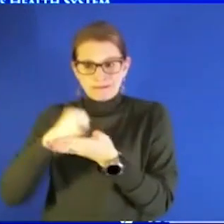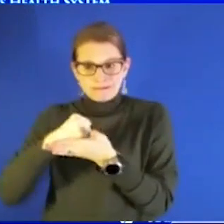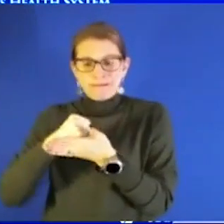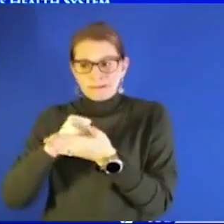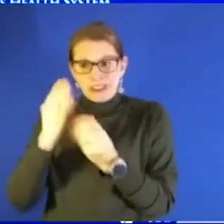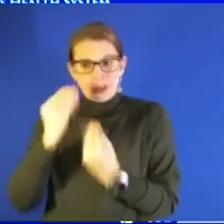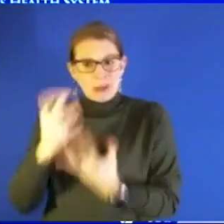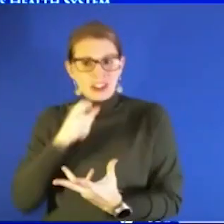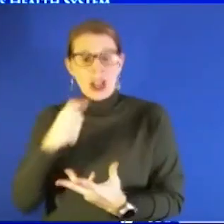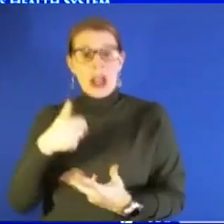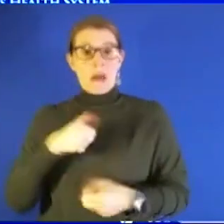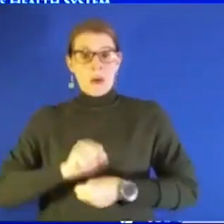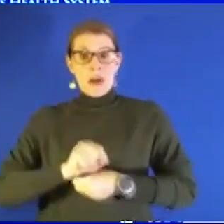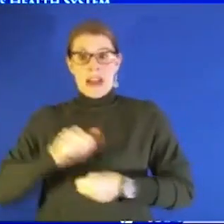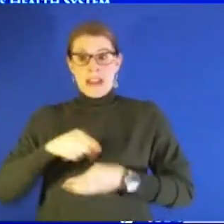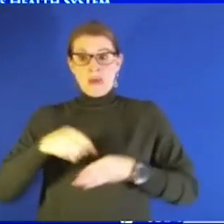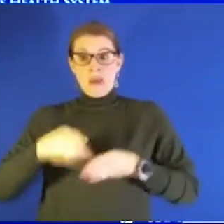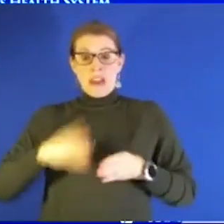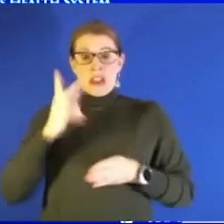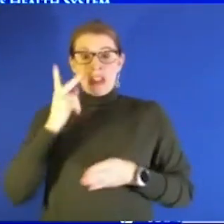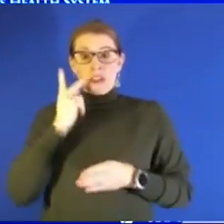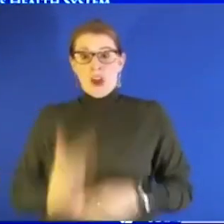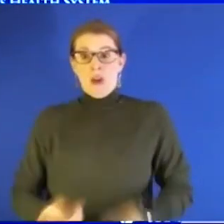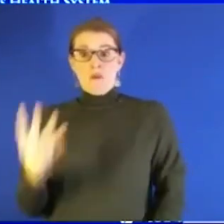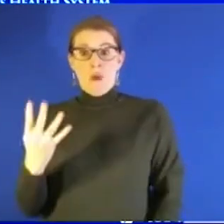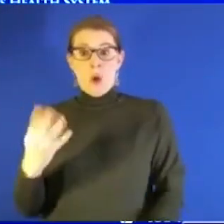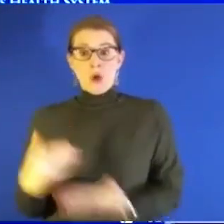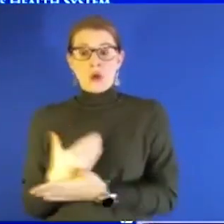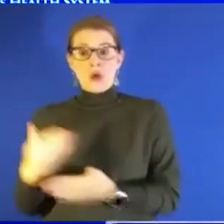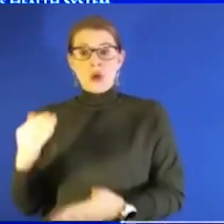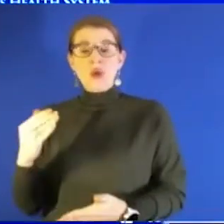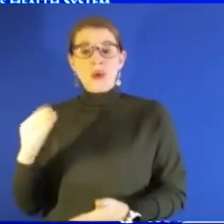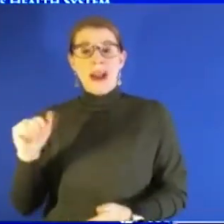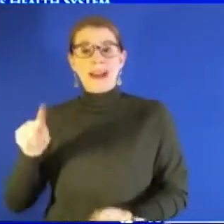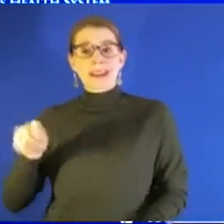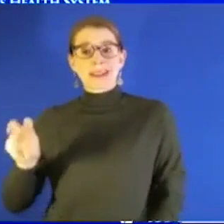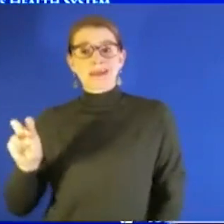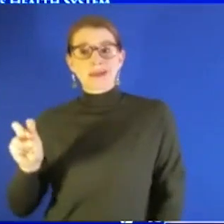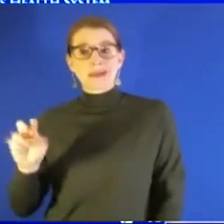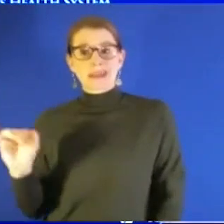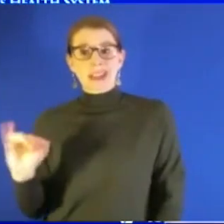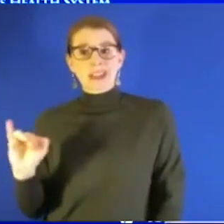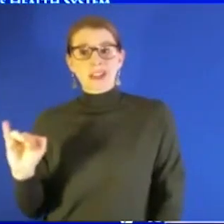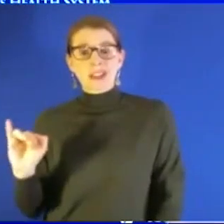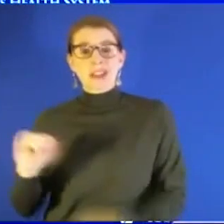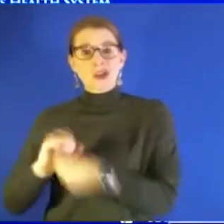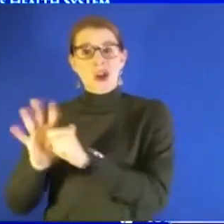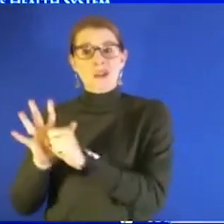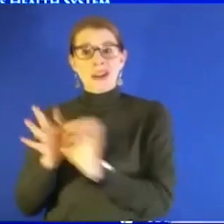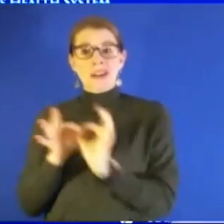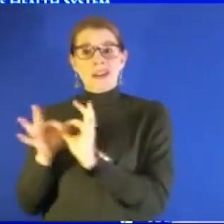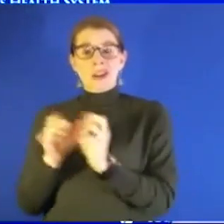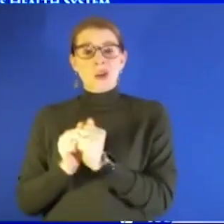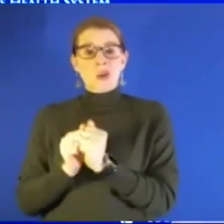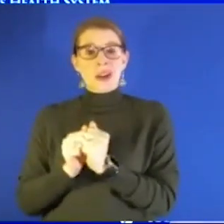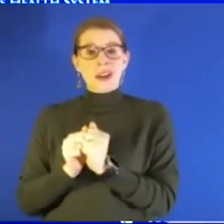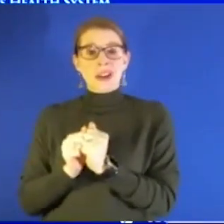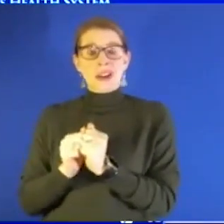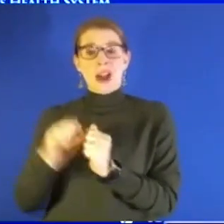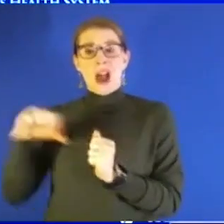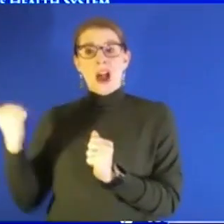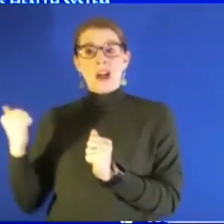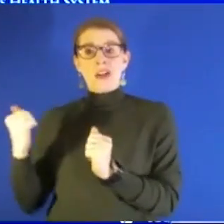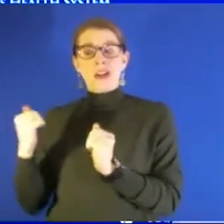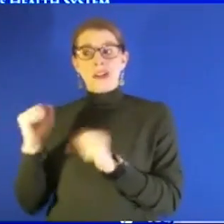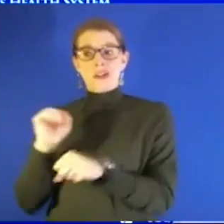overall had to see 4 new acute COVID patients. And that is in combination with my other colleagues that were working as well. And